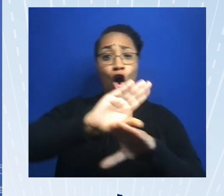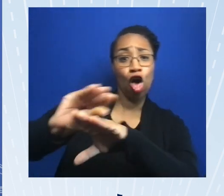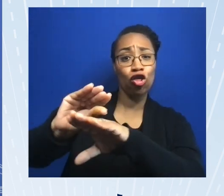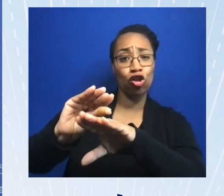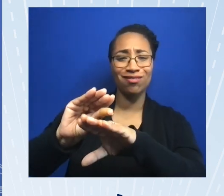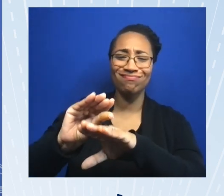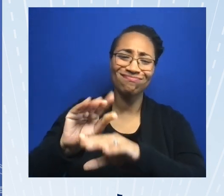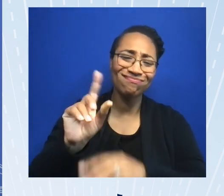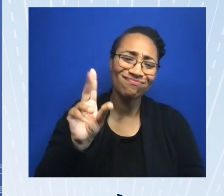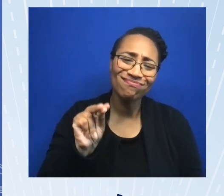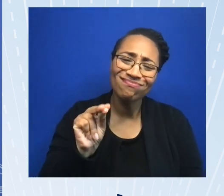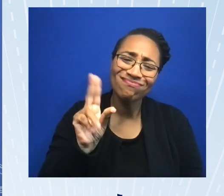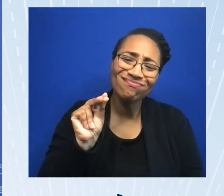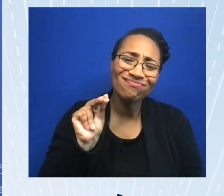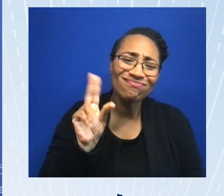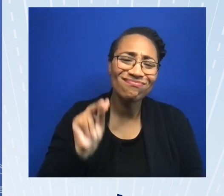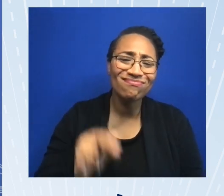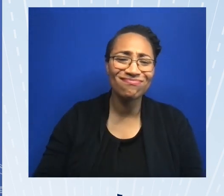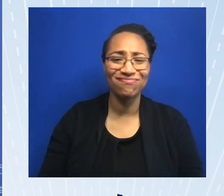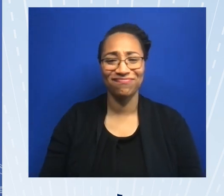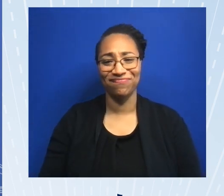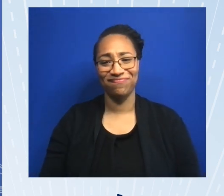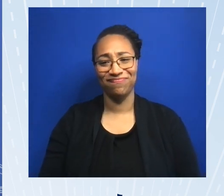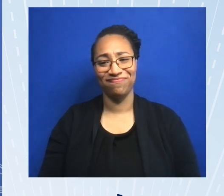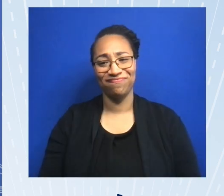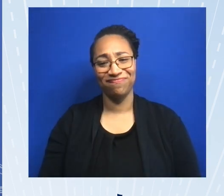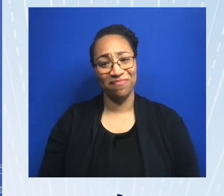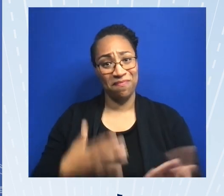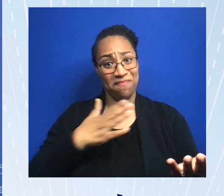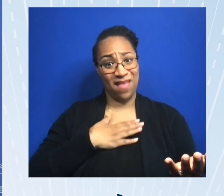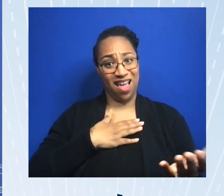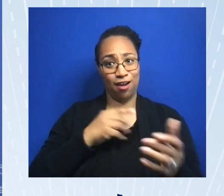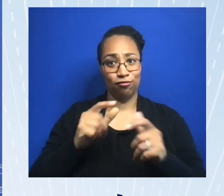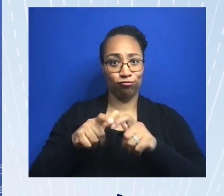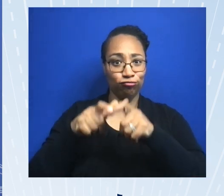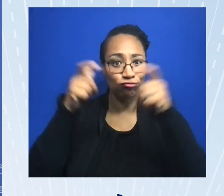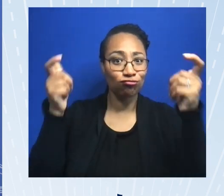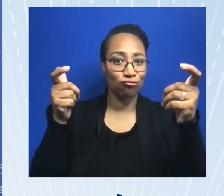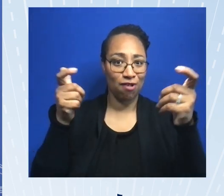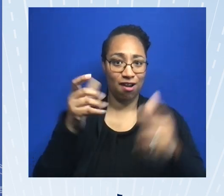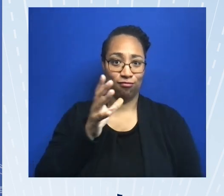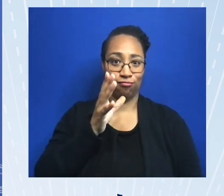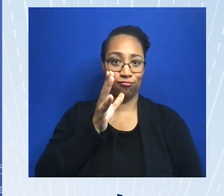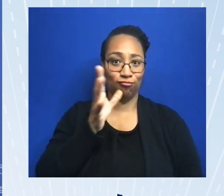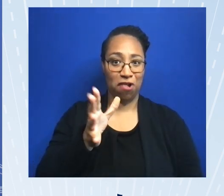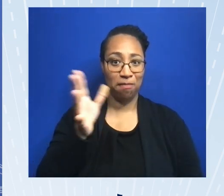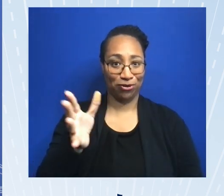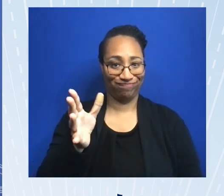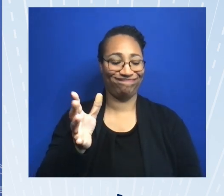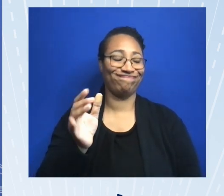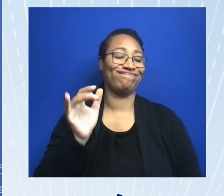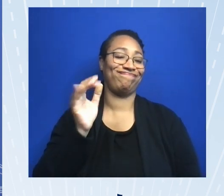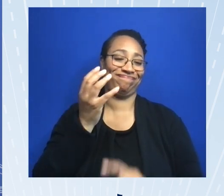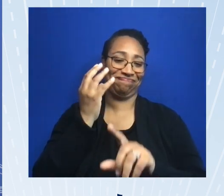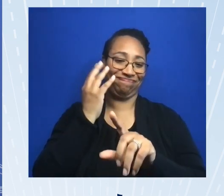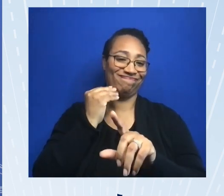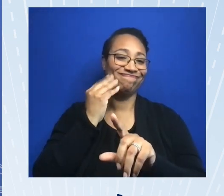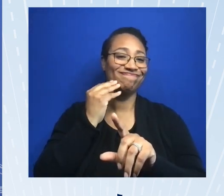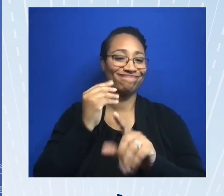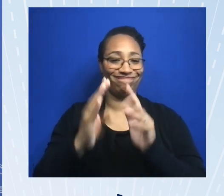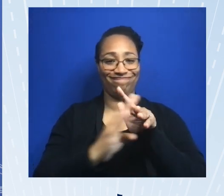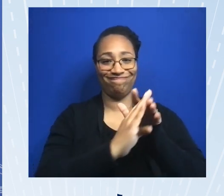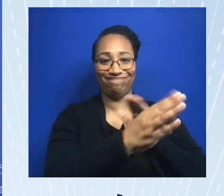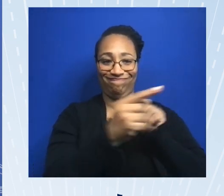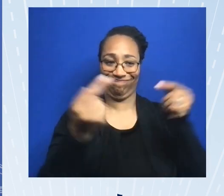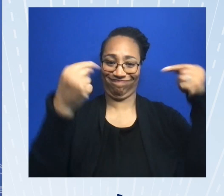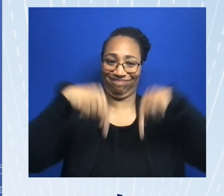Eastern Europe to build a new life in America where they could practice their faith without fear and seek opportunities denied to them in